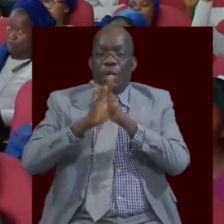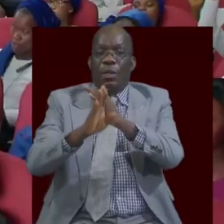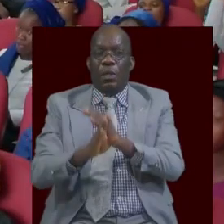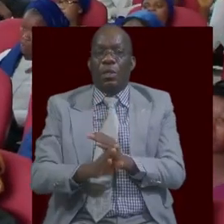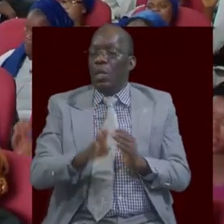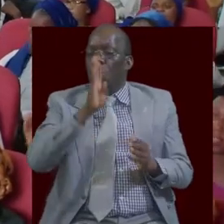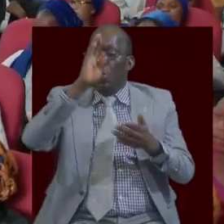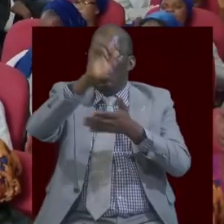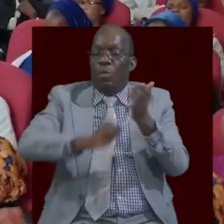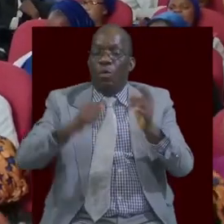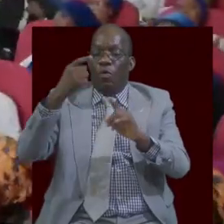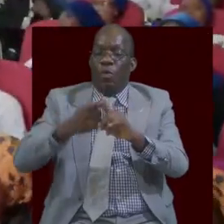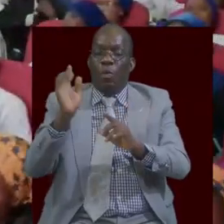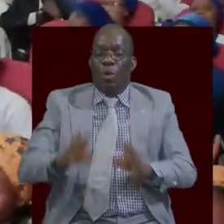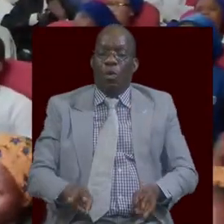your way.